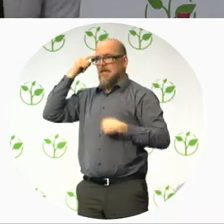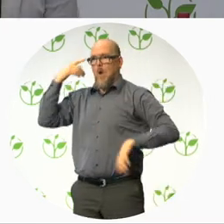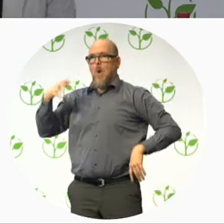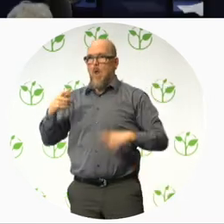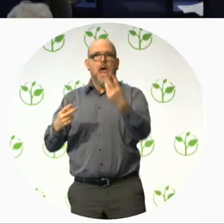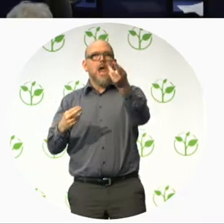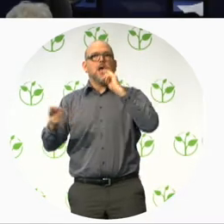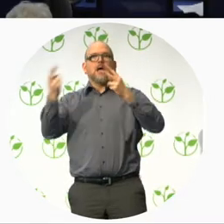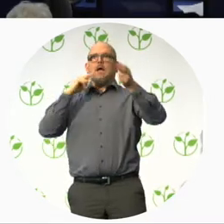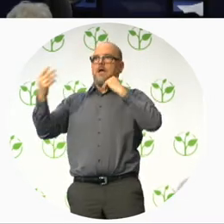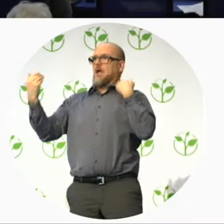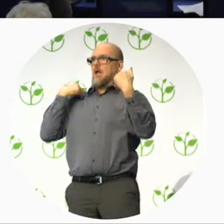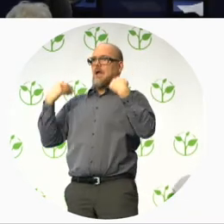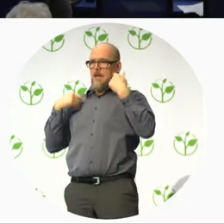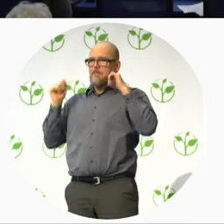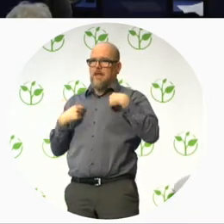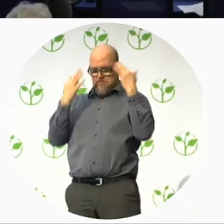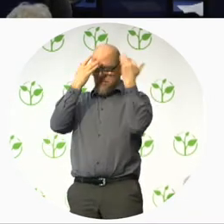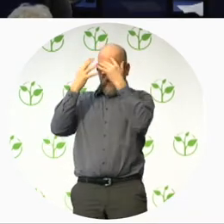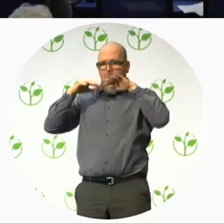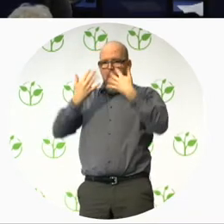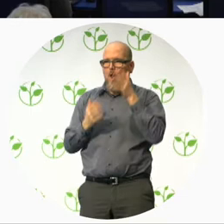your question and for your thoughts.